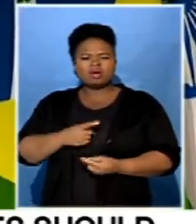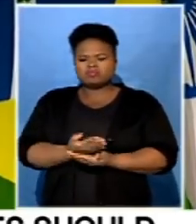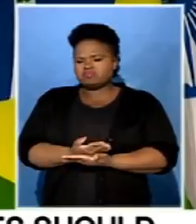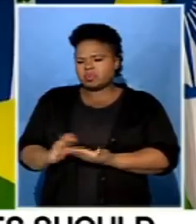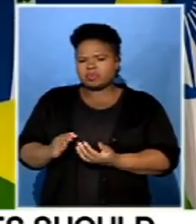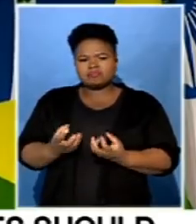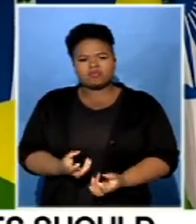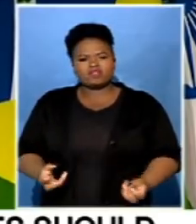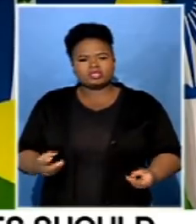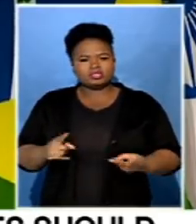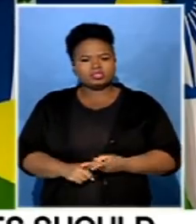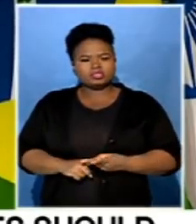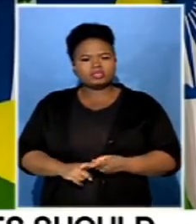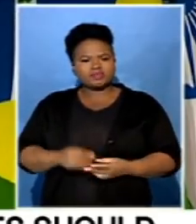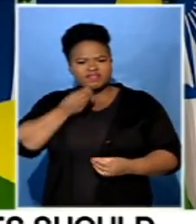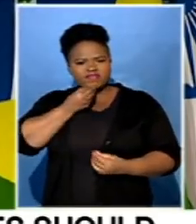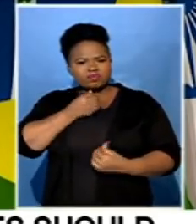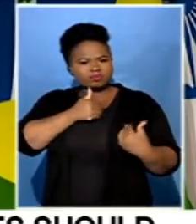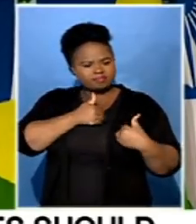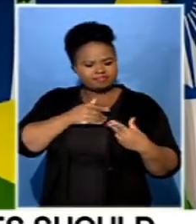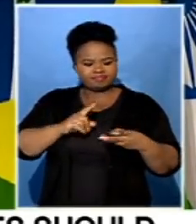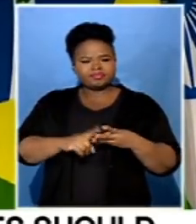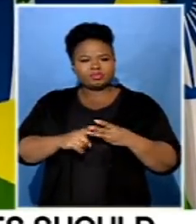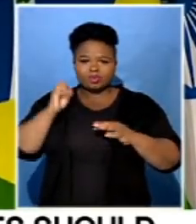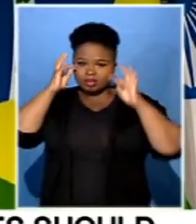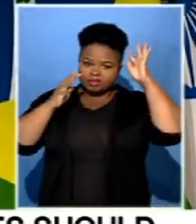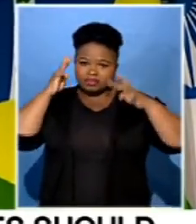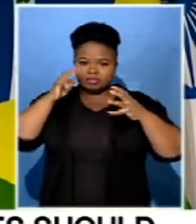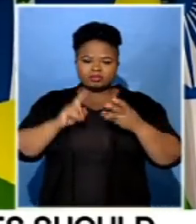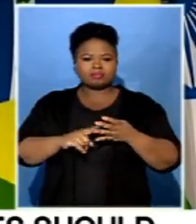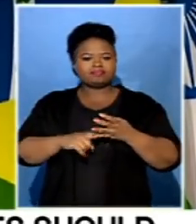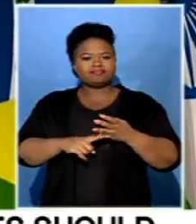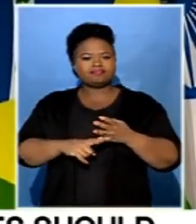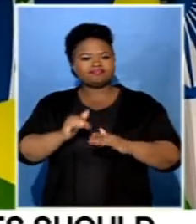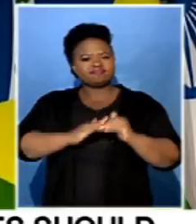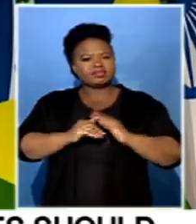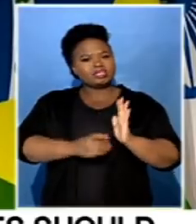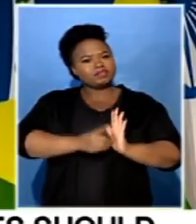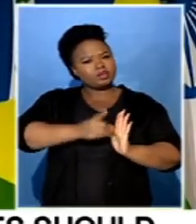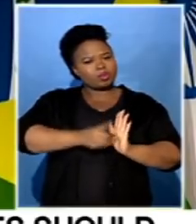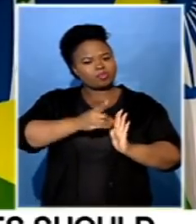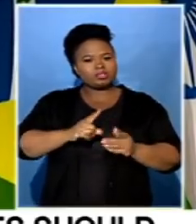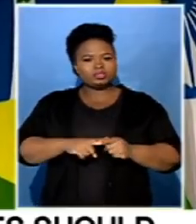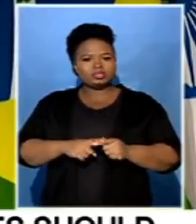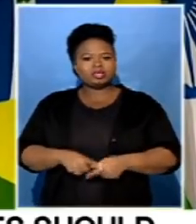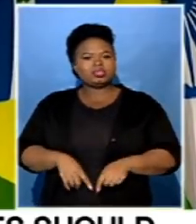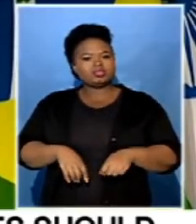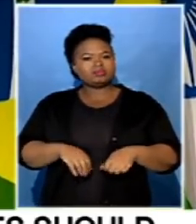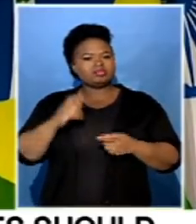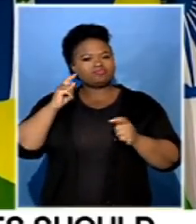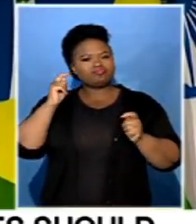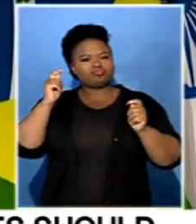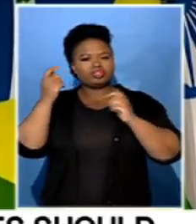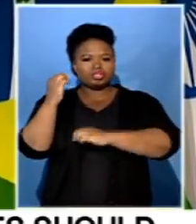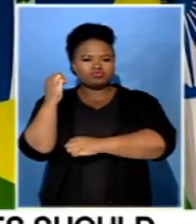reduction, food security, innovation, infrastructure development, and industrialization in a